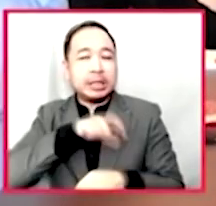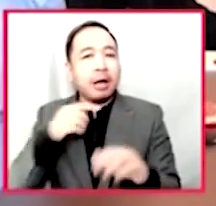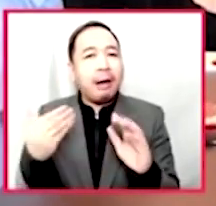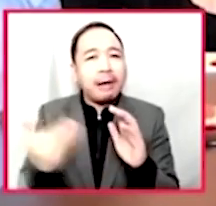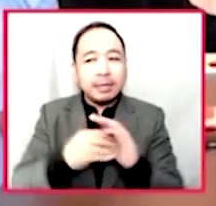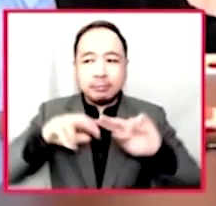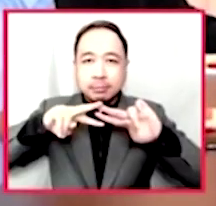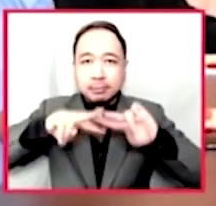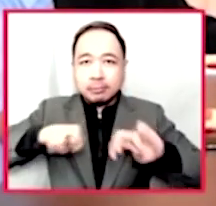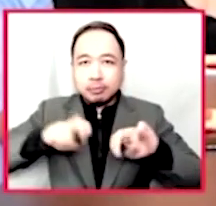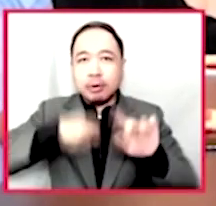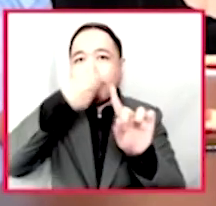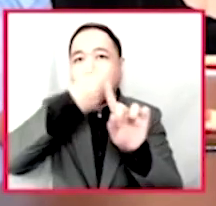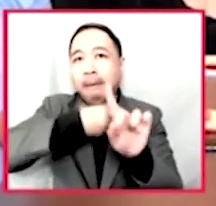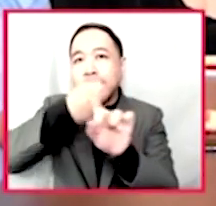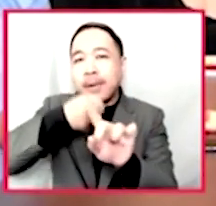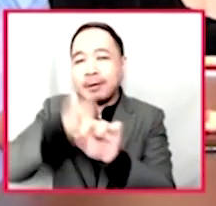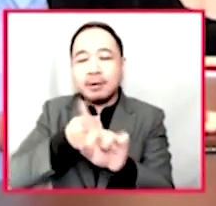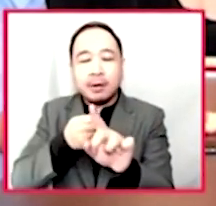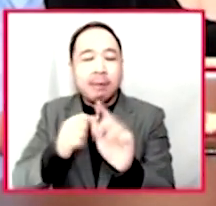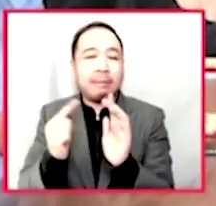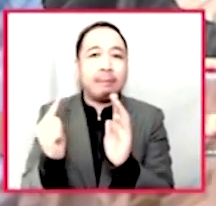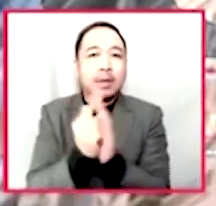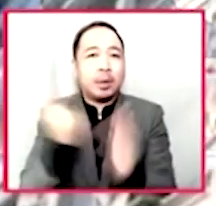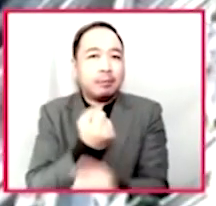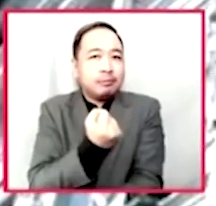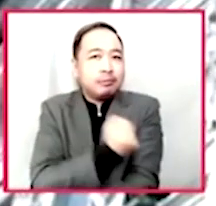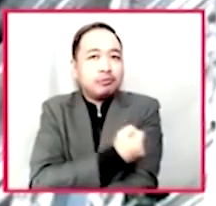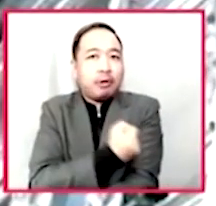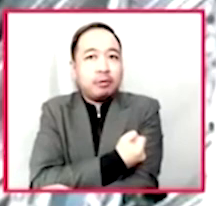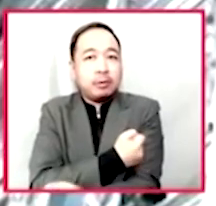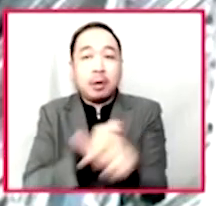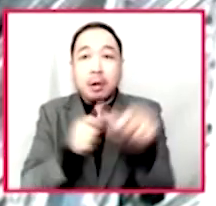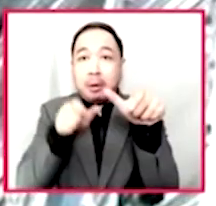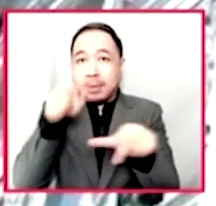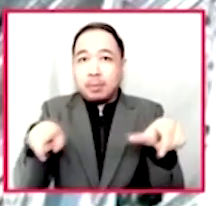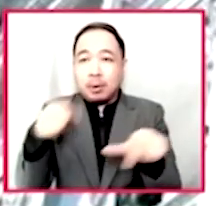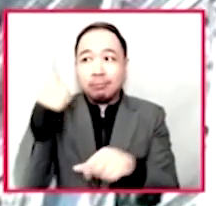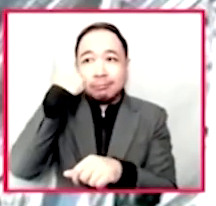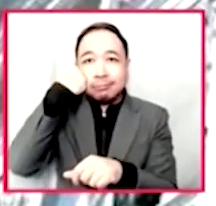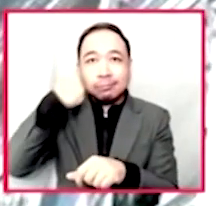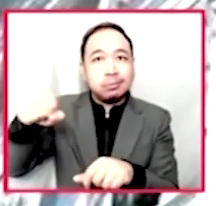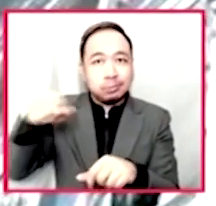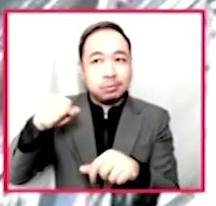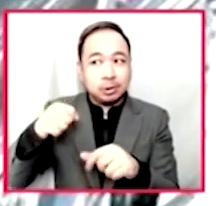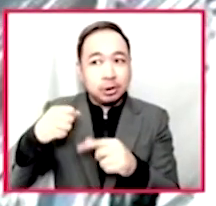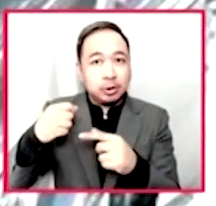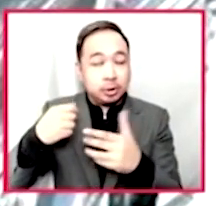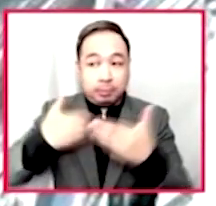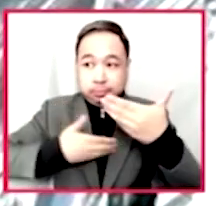drugs. Those found to have acted beyond bounds during operations shall be